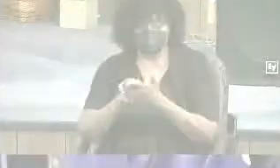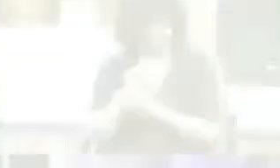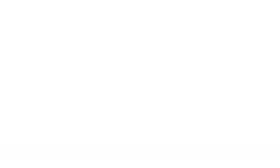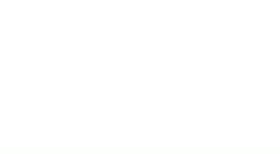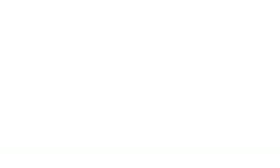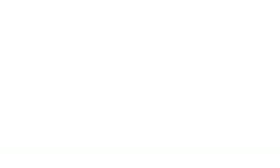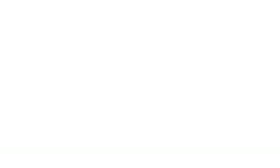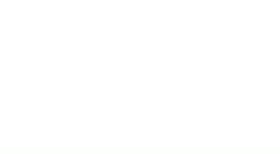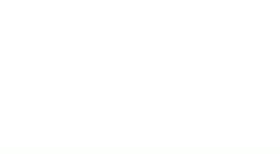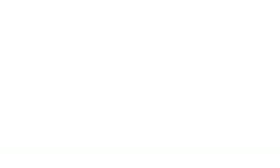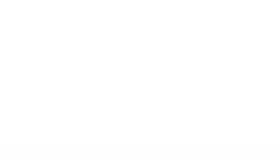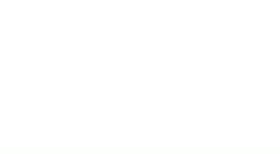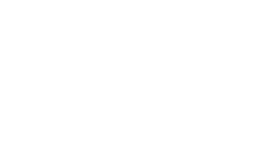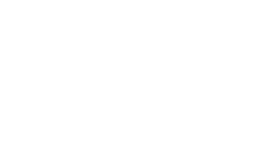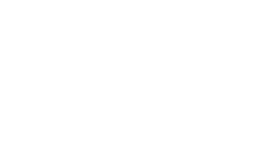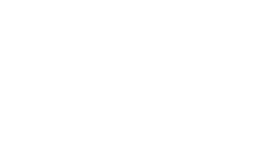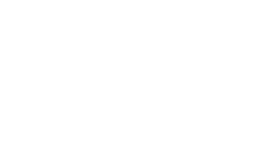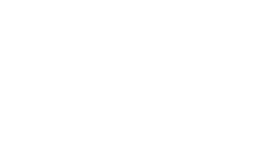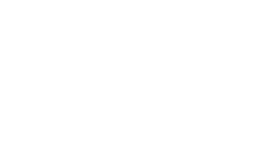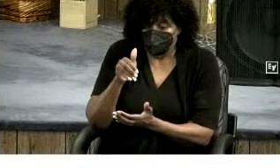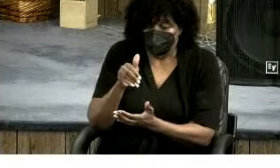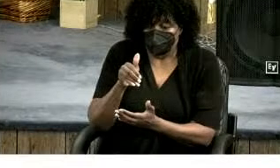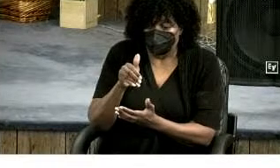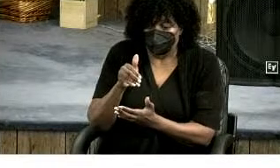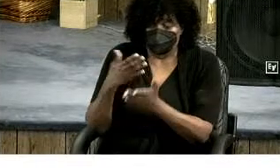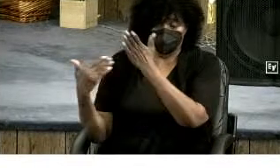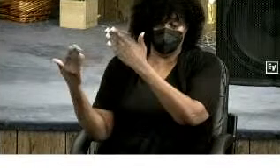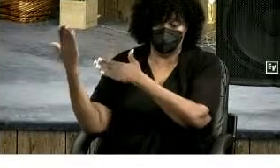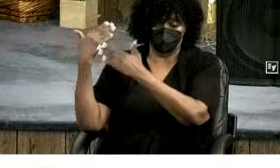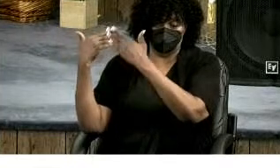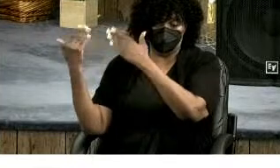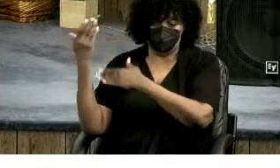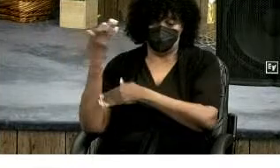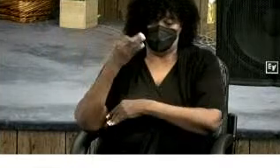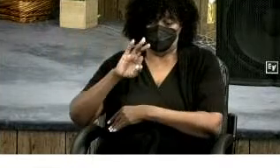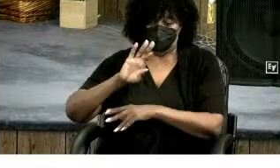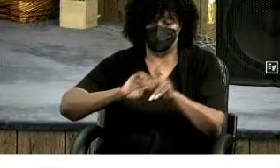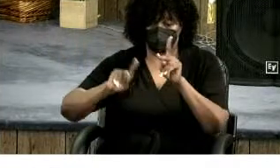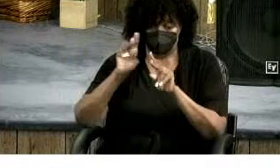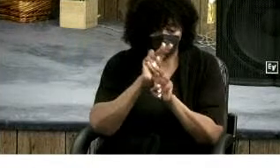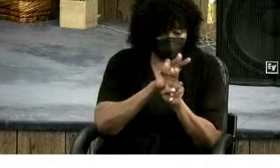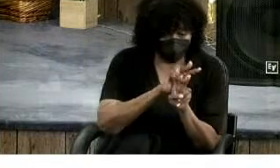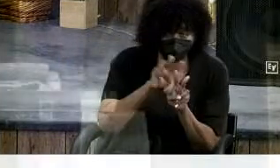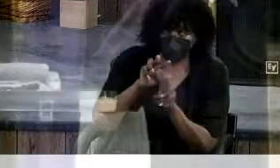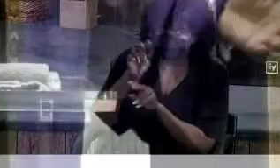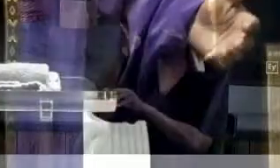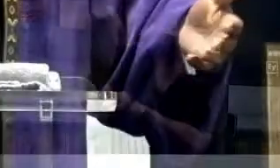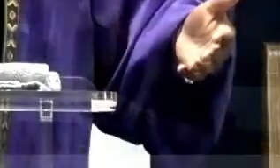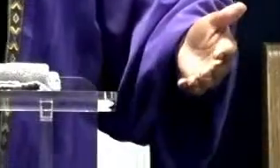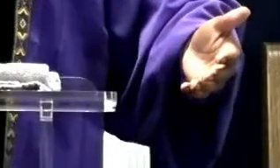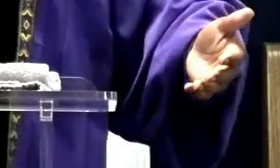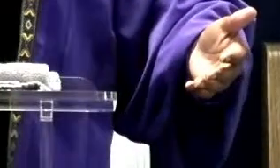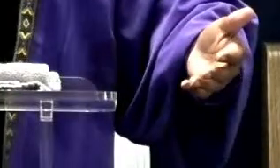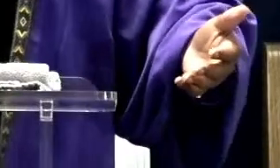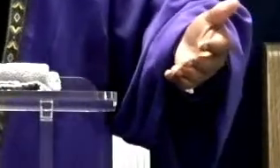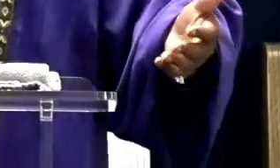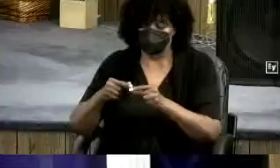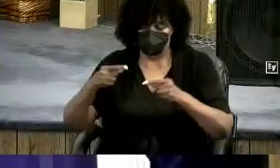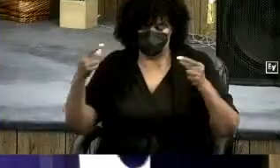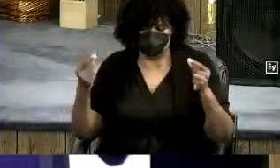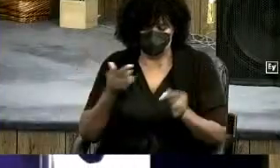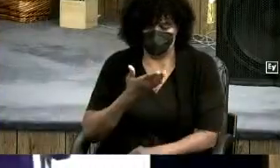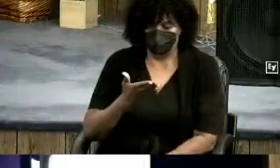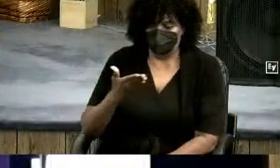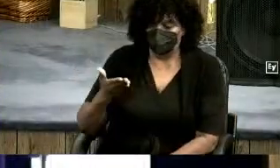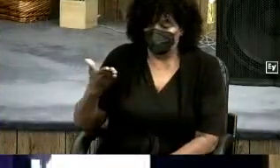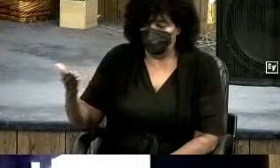They come from a rich heritage of folk who has seen God do great things. And